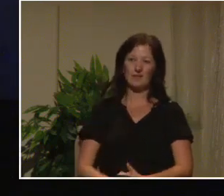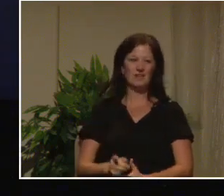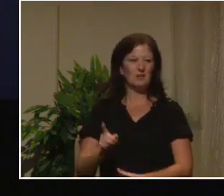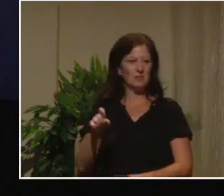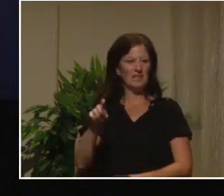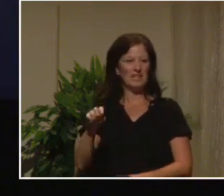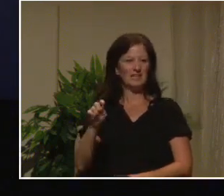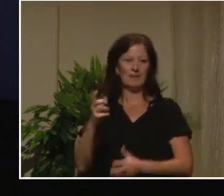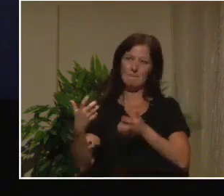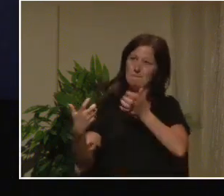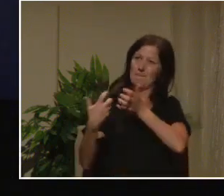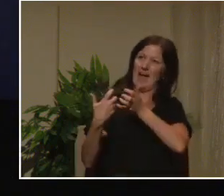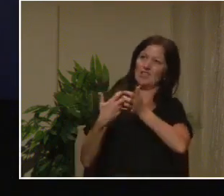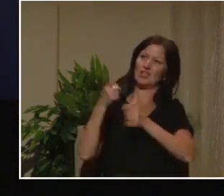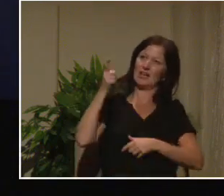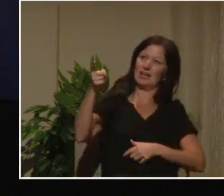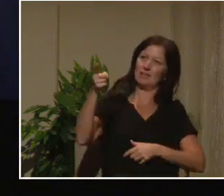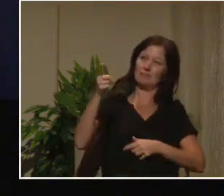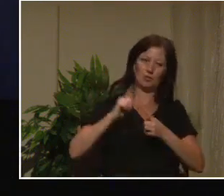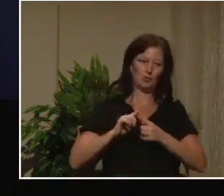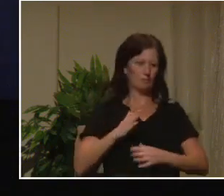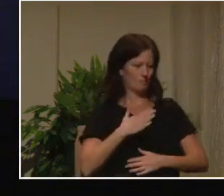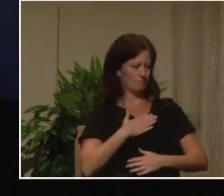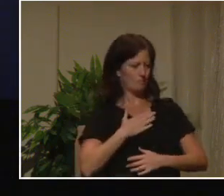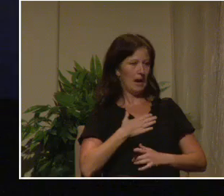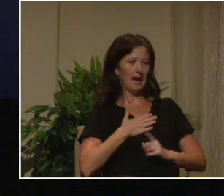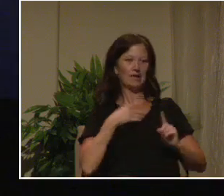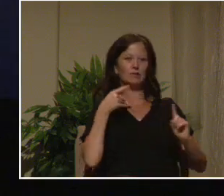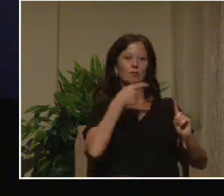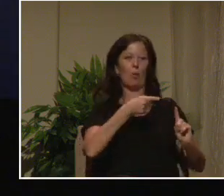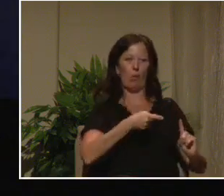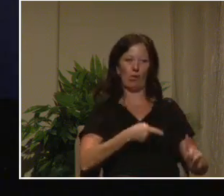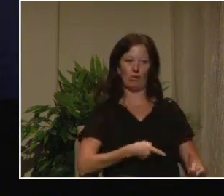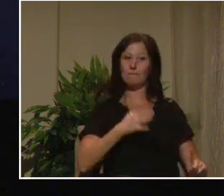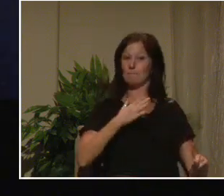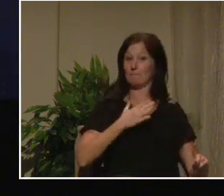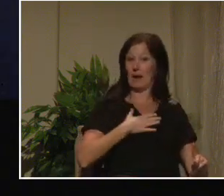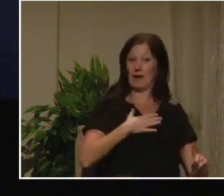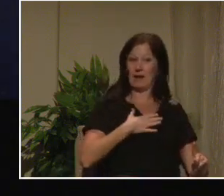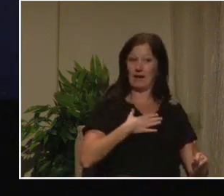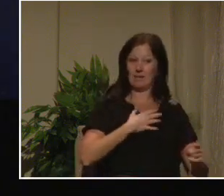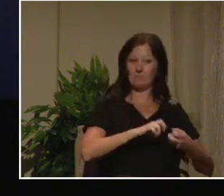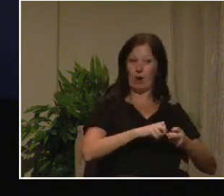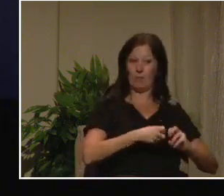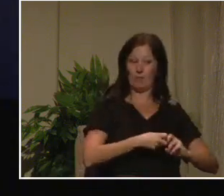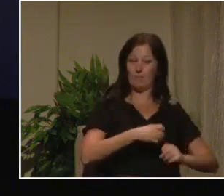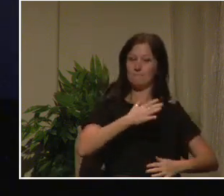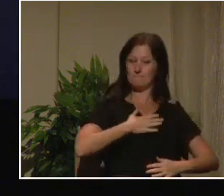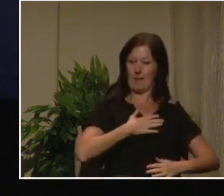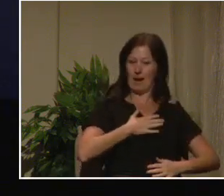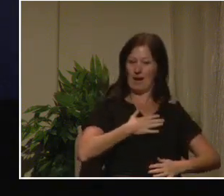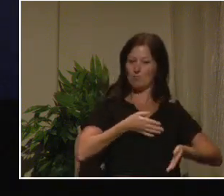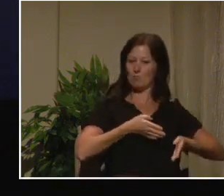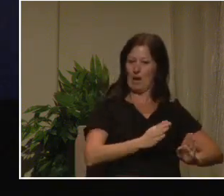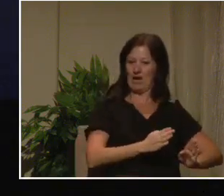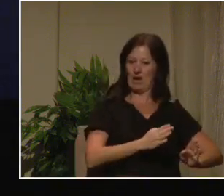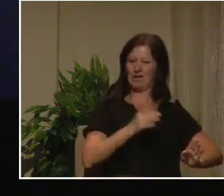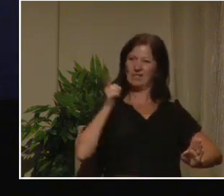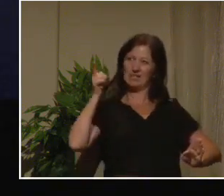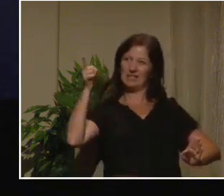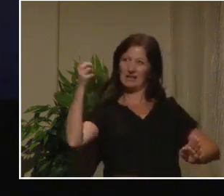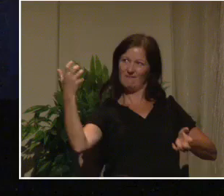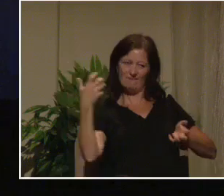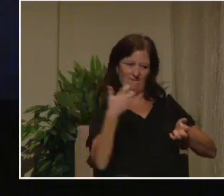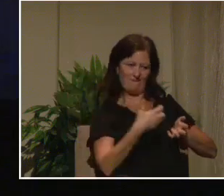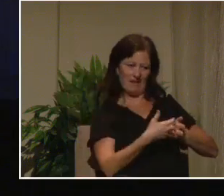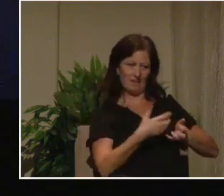goals, or he'll fit into our goals, and he'll fit into our problems, and it's just so